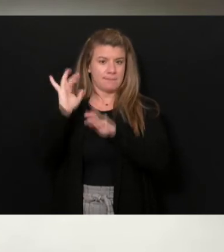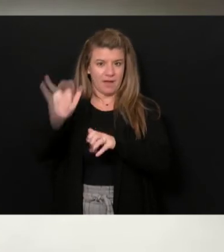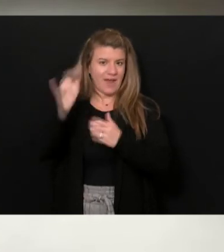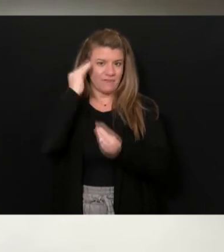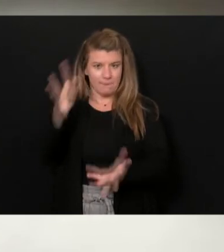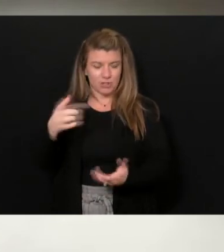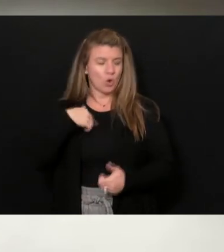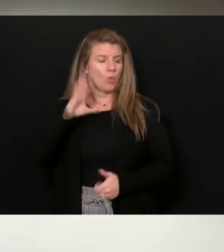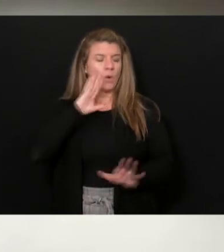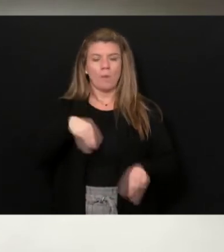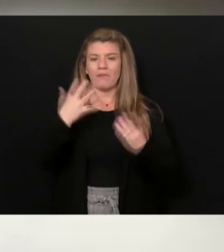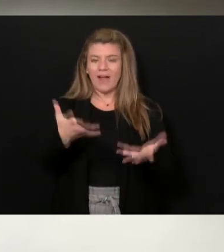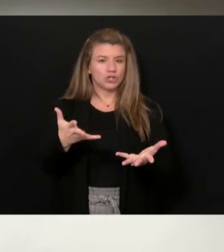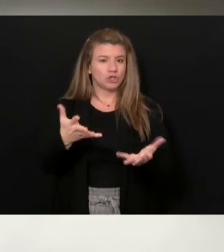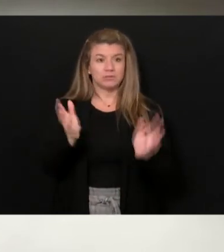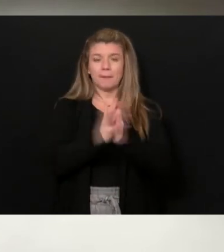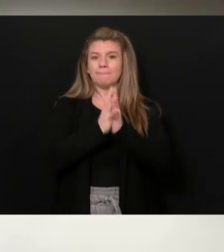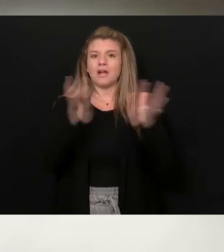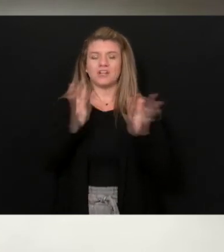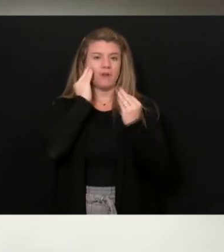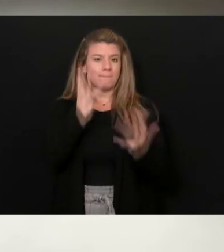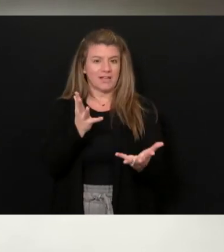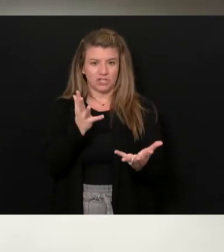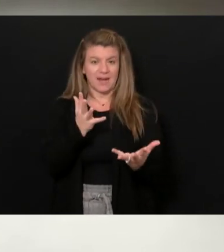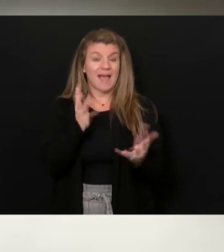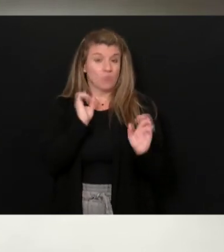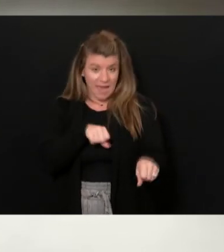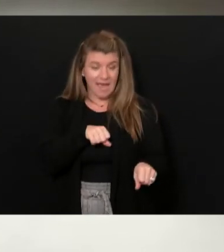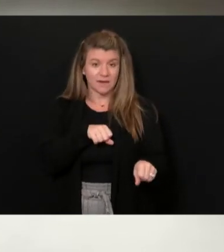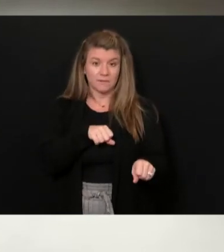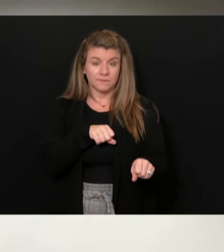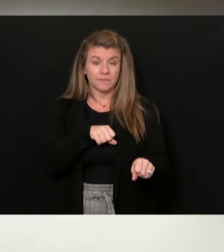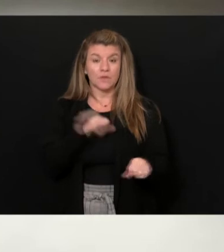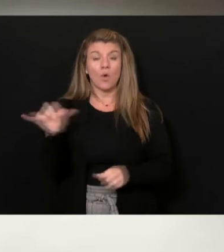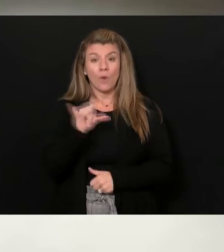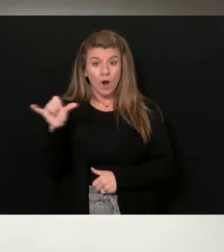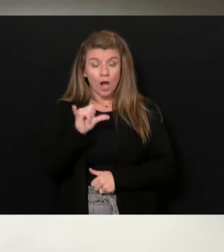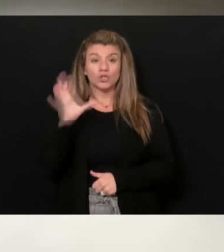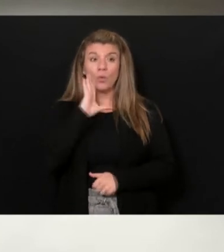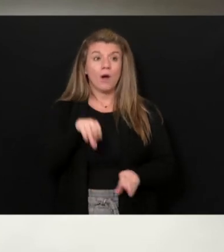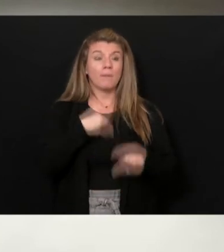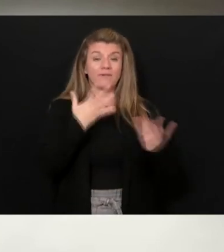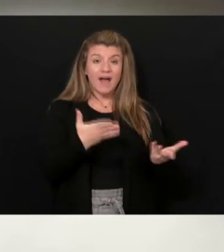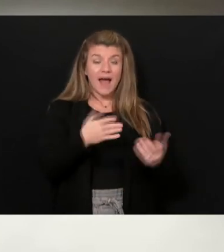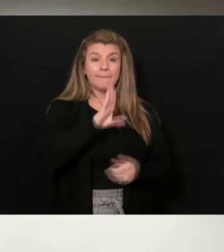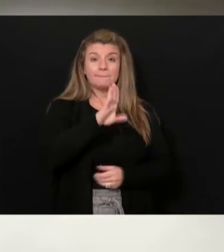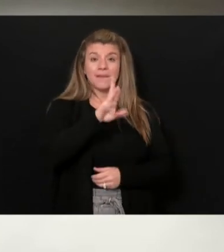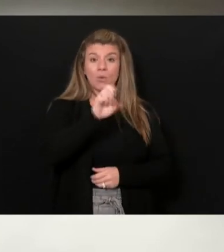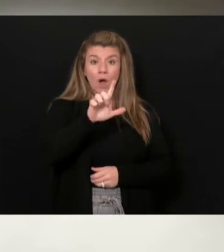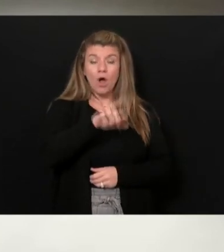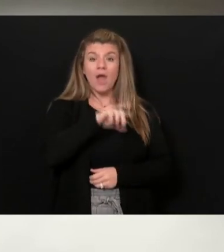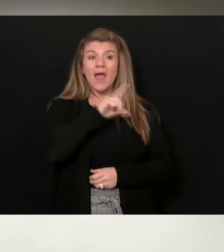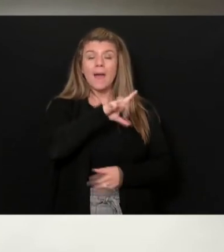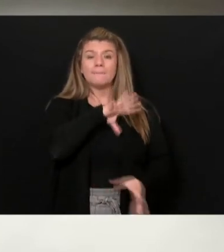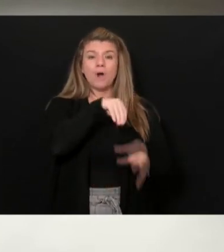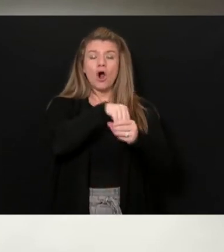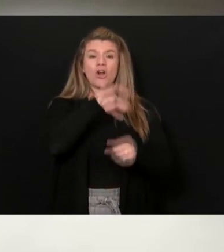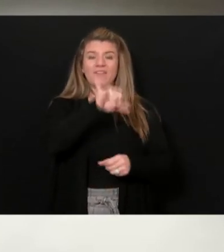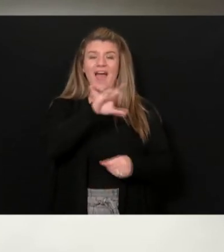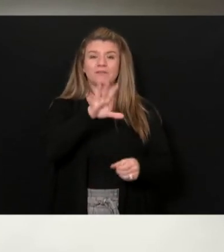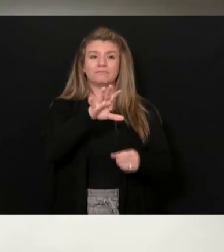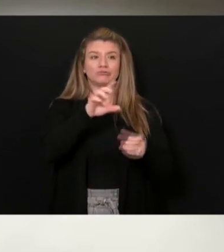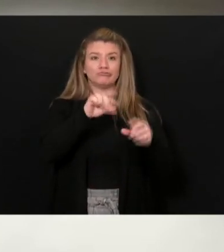we'll provide you as much information as we can. We're also going to provide B-roll. Part of the initiative is